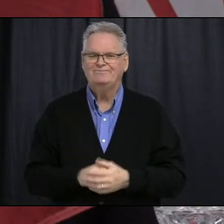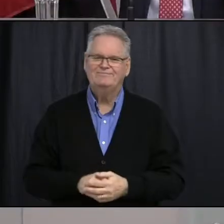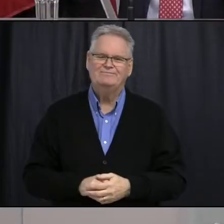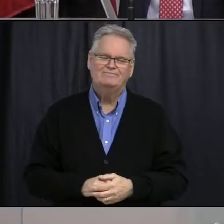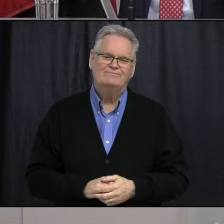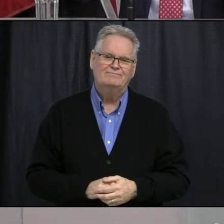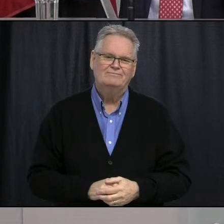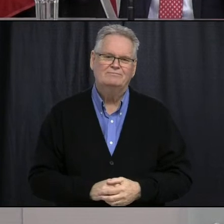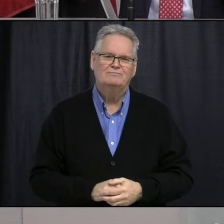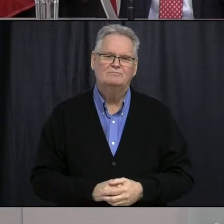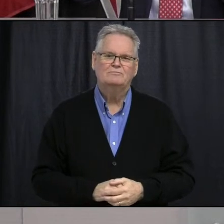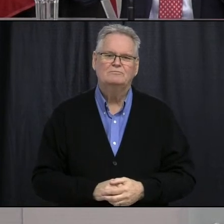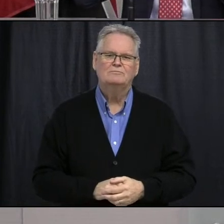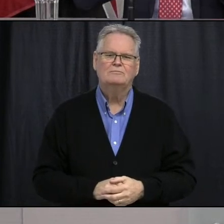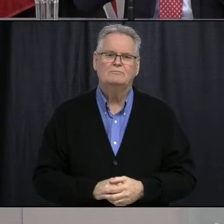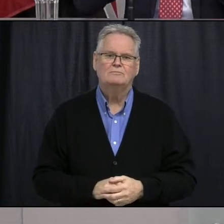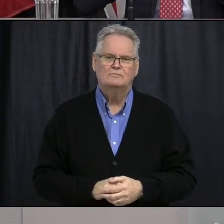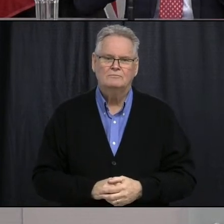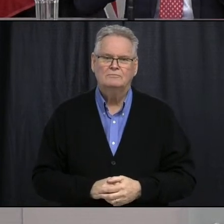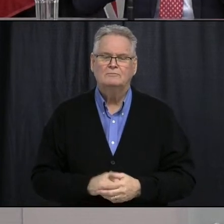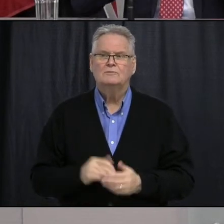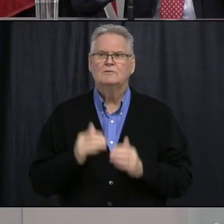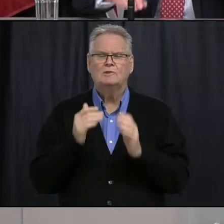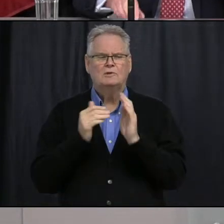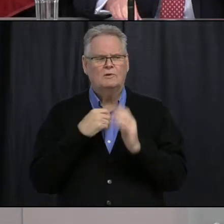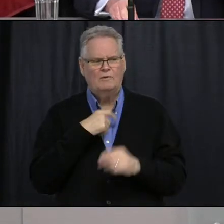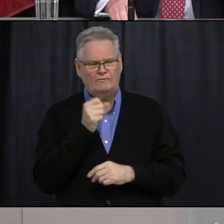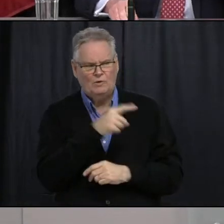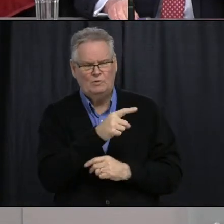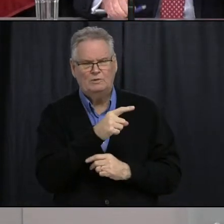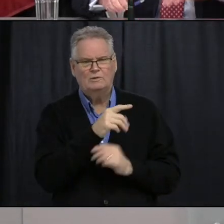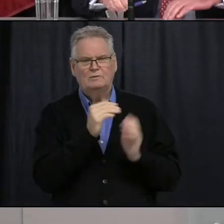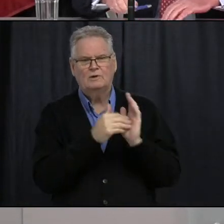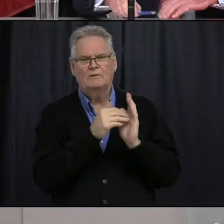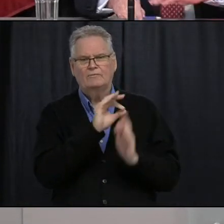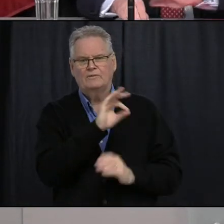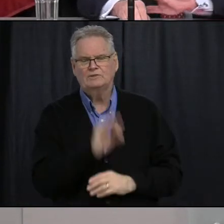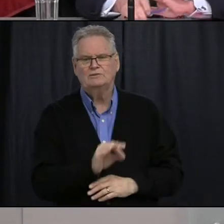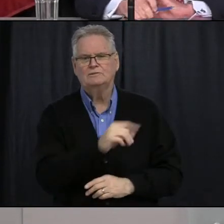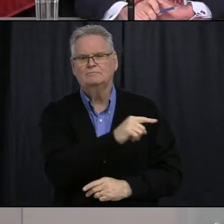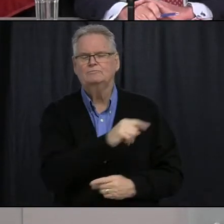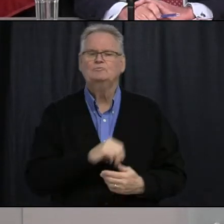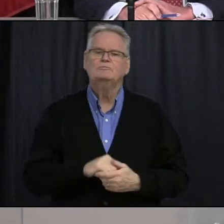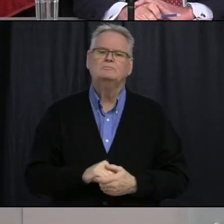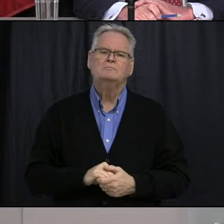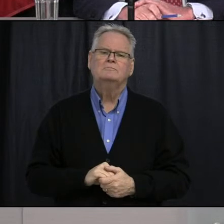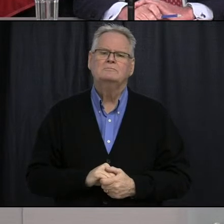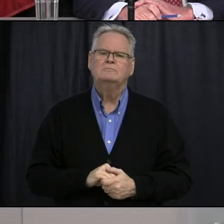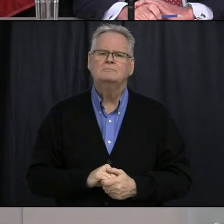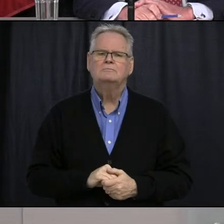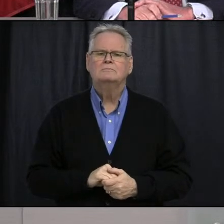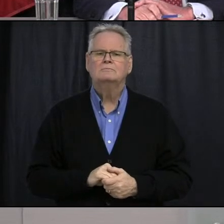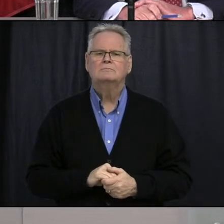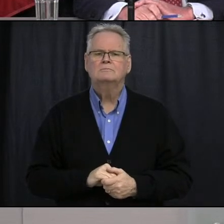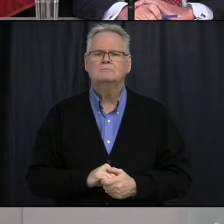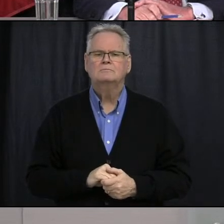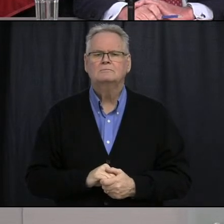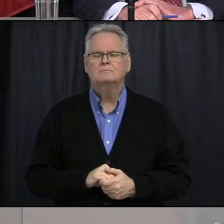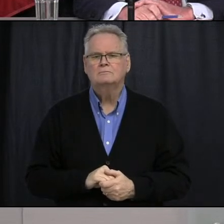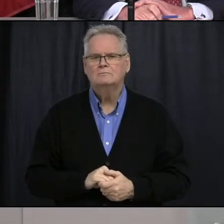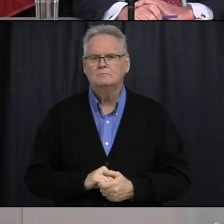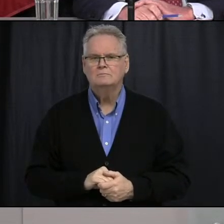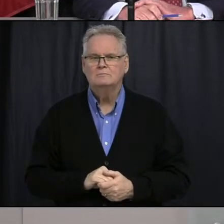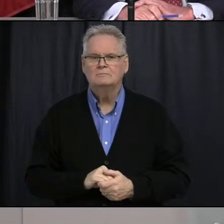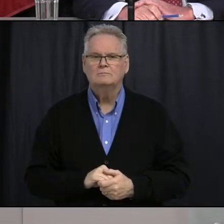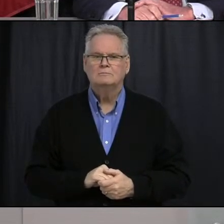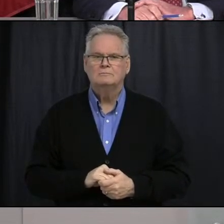Dr. Fitzgerald, you mentioned that you don't want people to wait in order to try and get the same dose that they got the first time